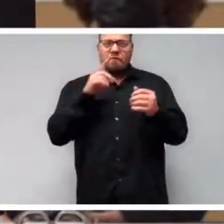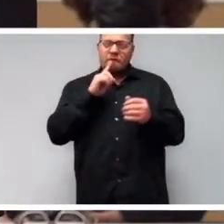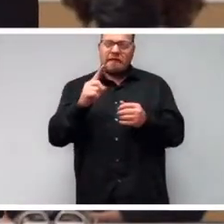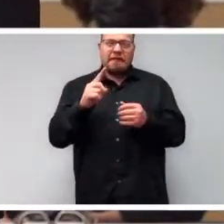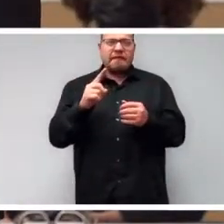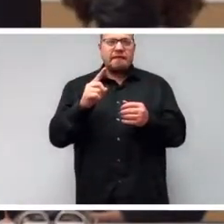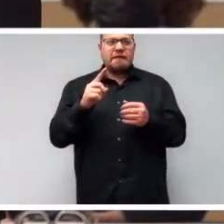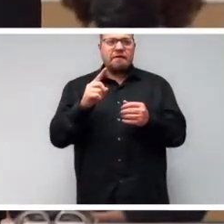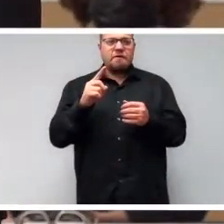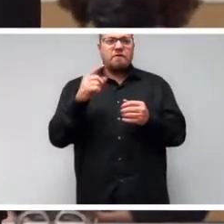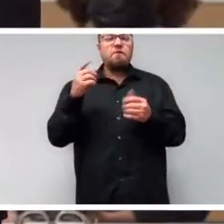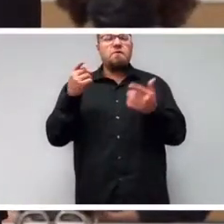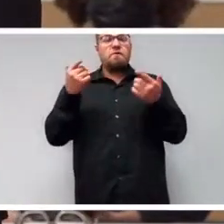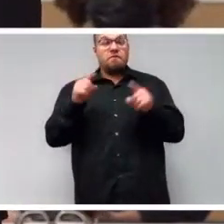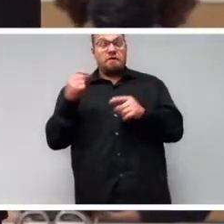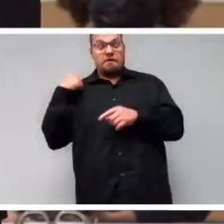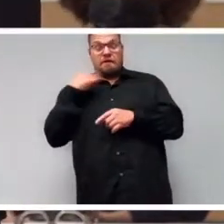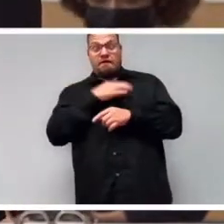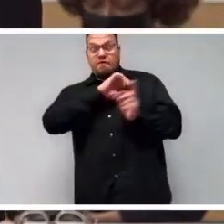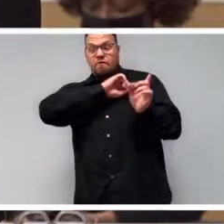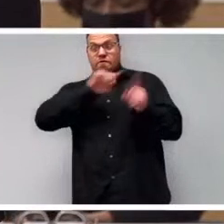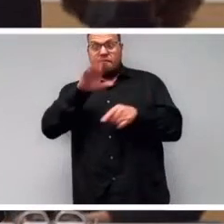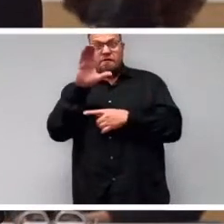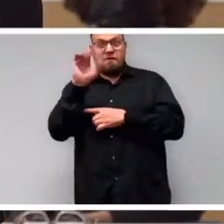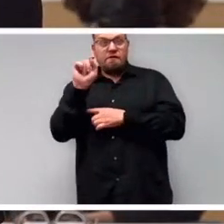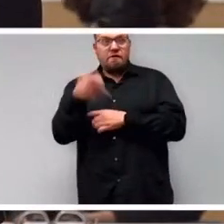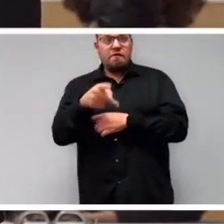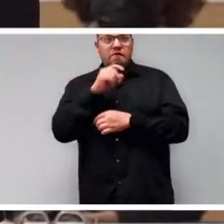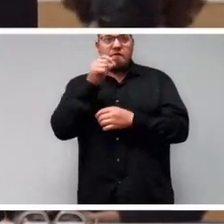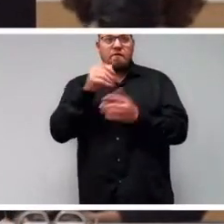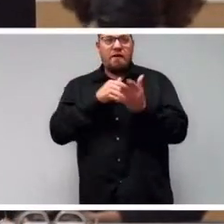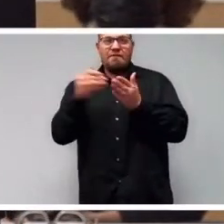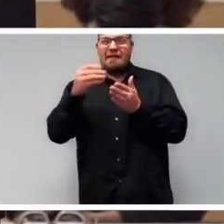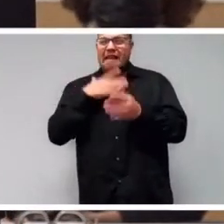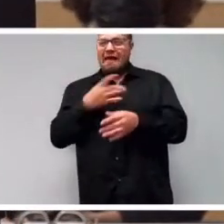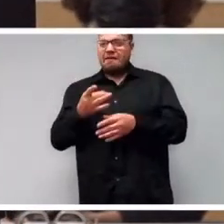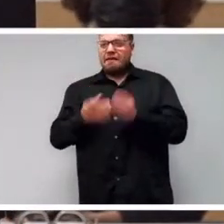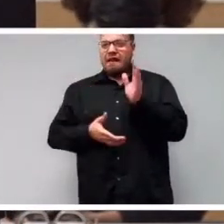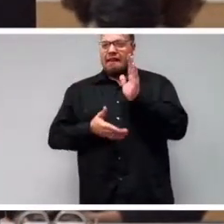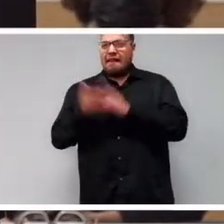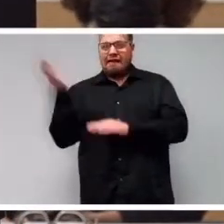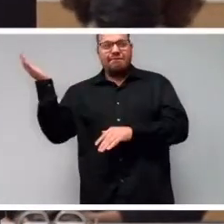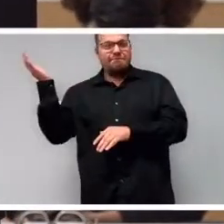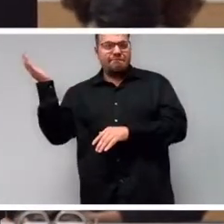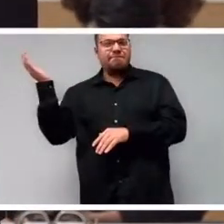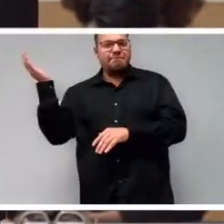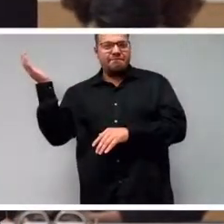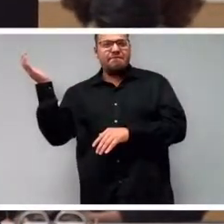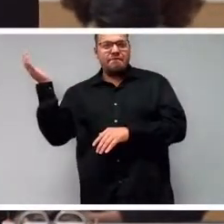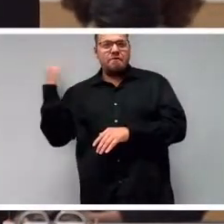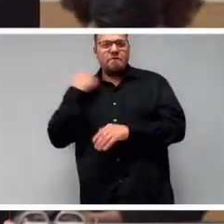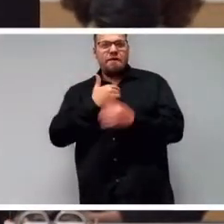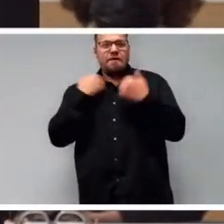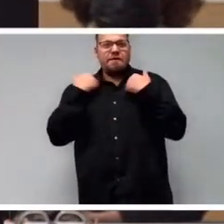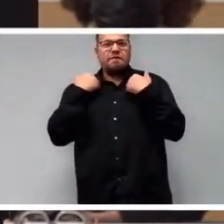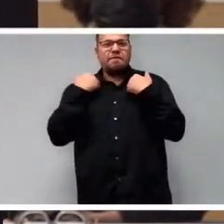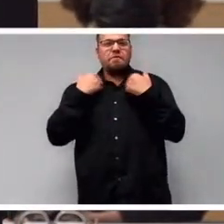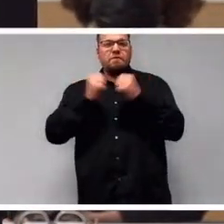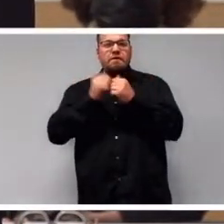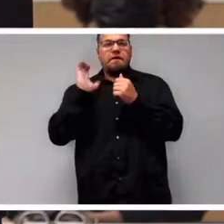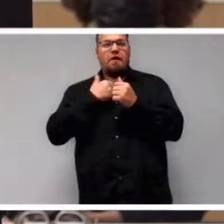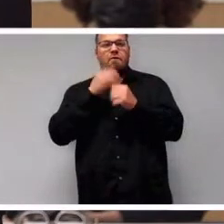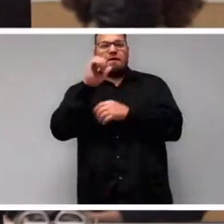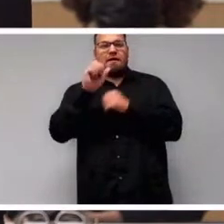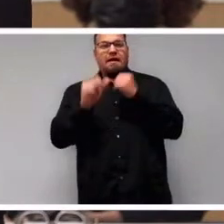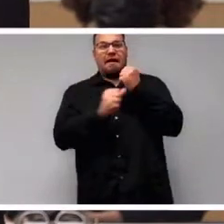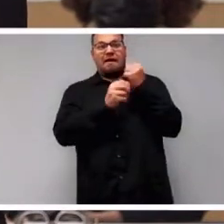When staff come to CTPs, they don't often like to leave. And so we have pretty, especially with our A's,